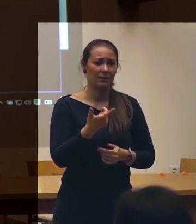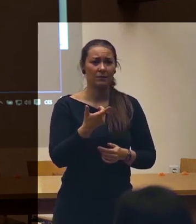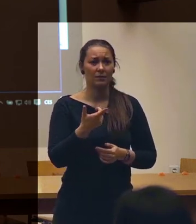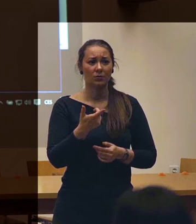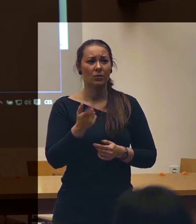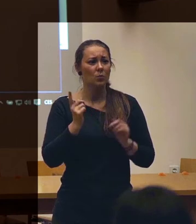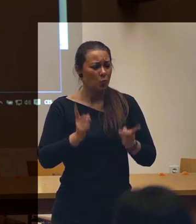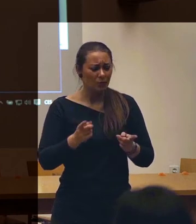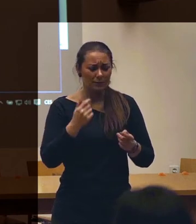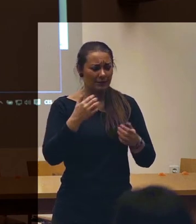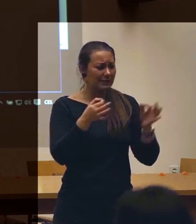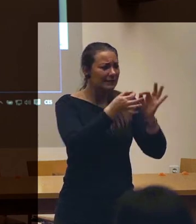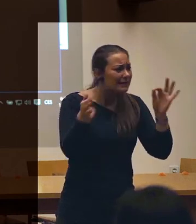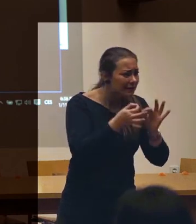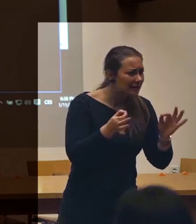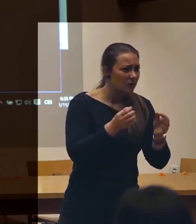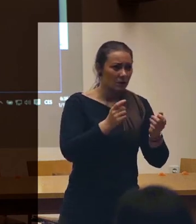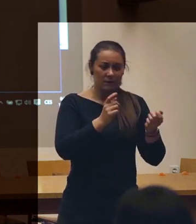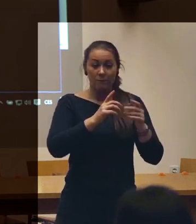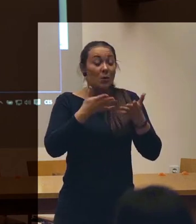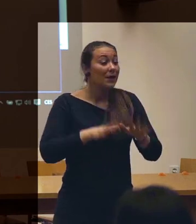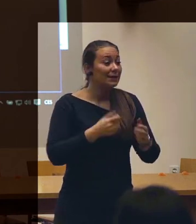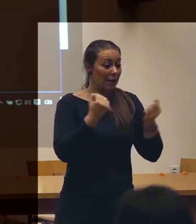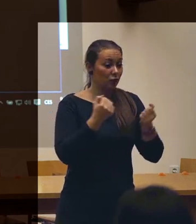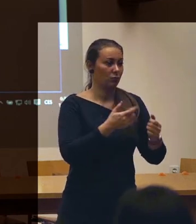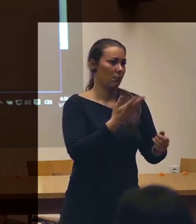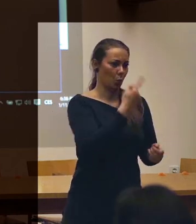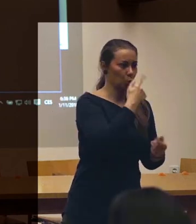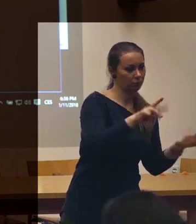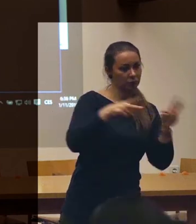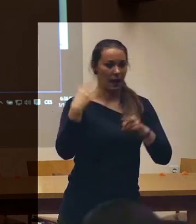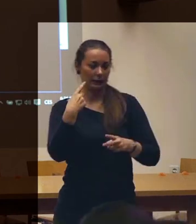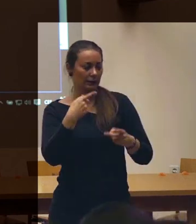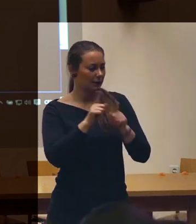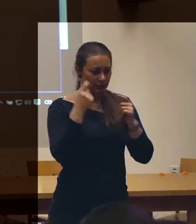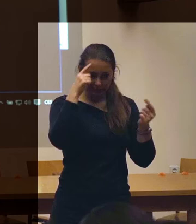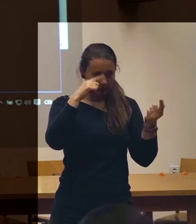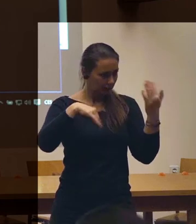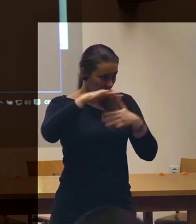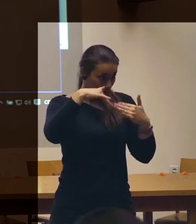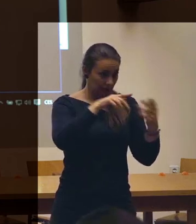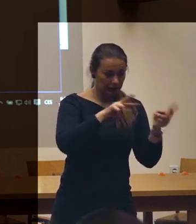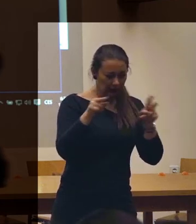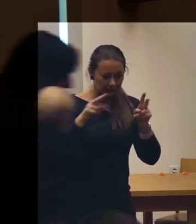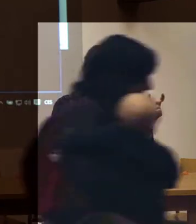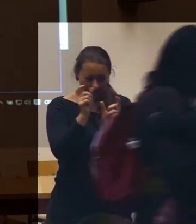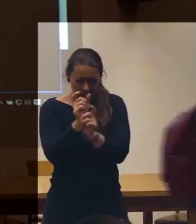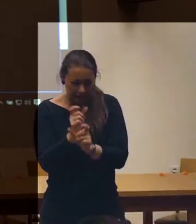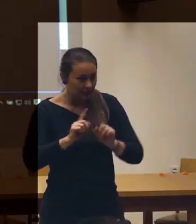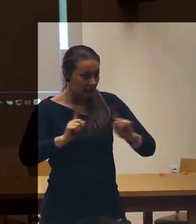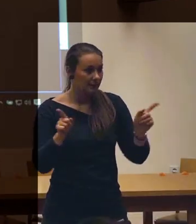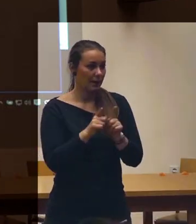to change the words, to adapt the text itself. So it was the first tour which was conducted, and